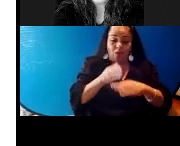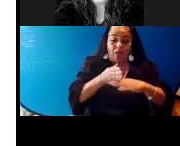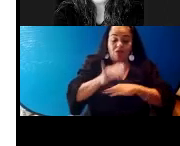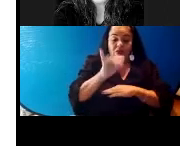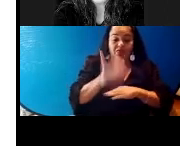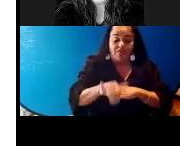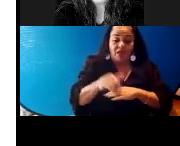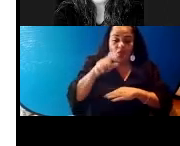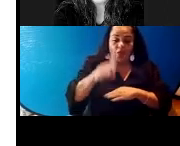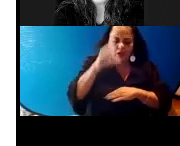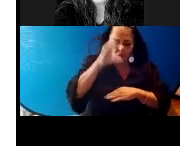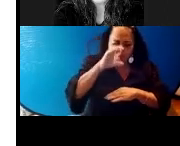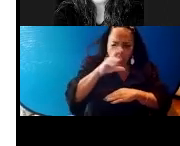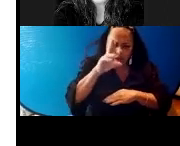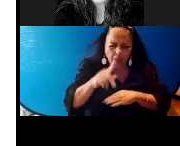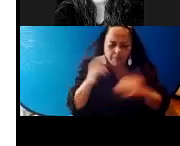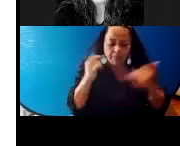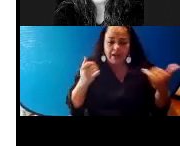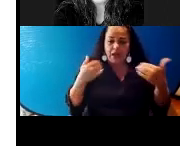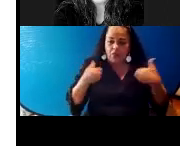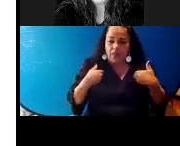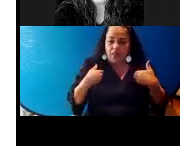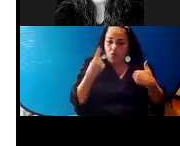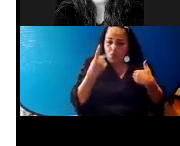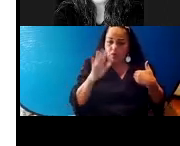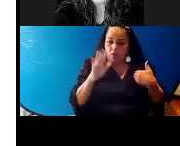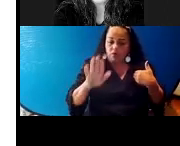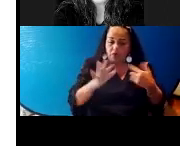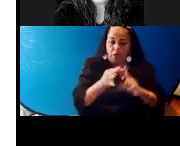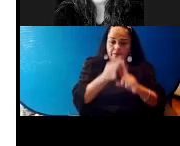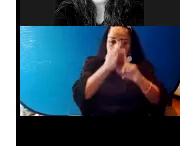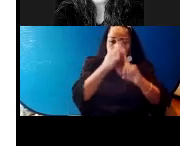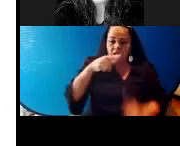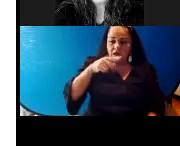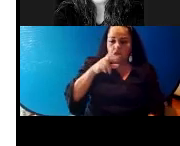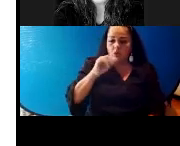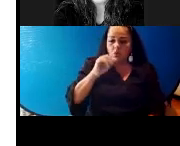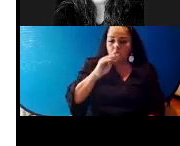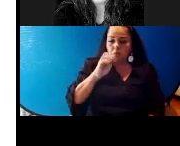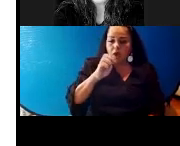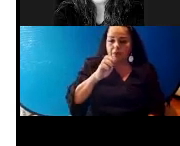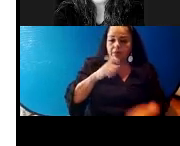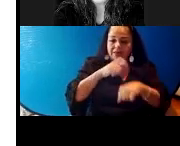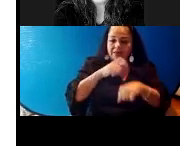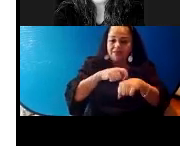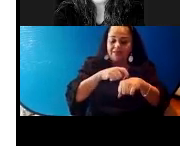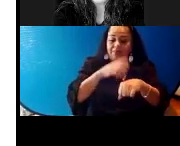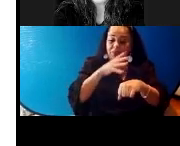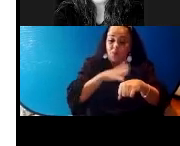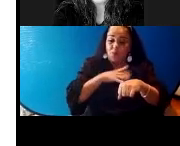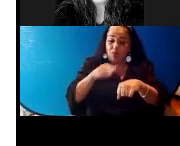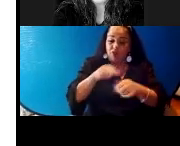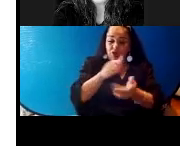lift this up because now they have one of their main primetime news anchors is a Maori woman who actually